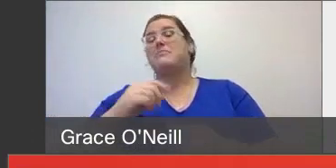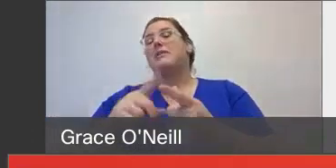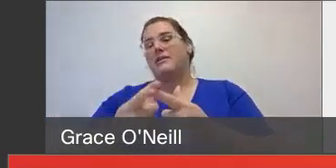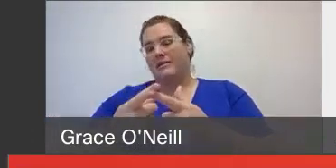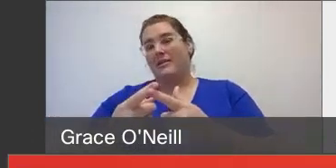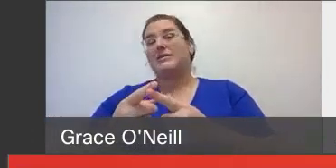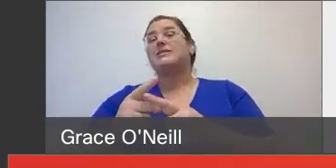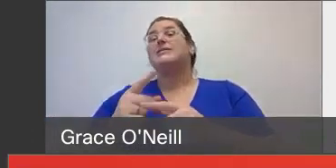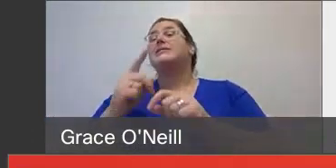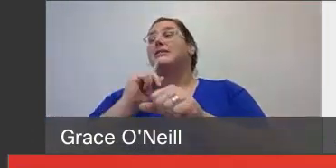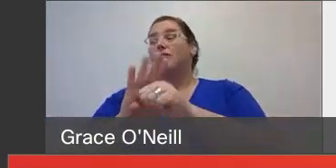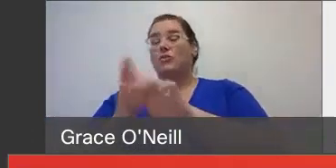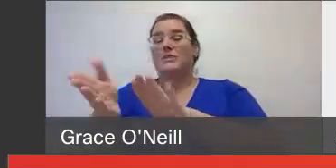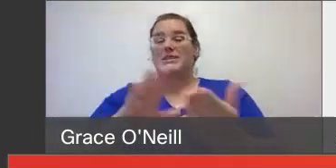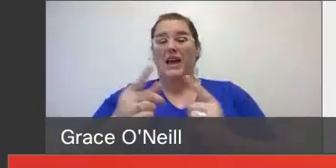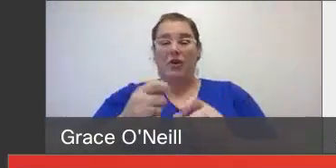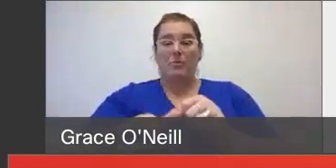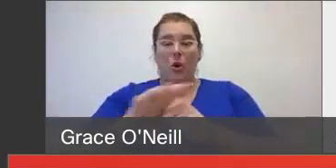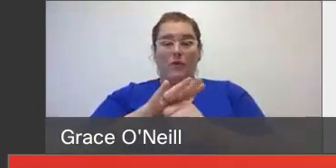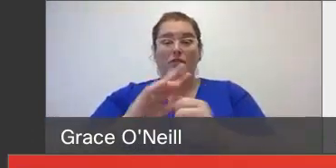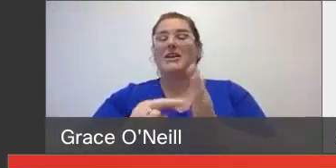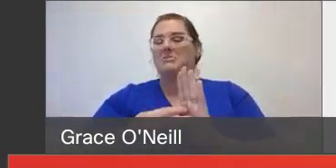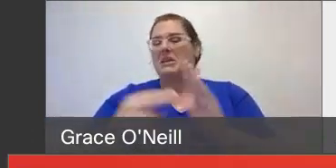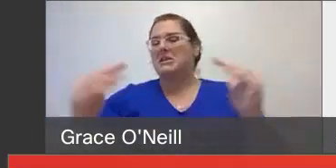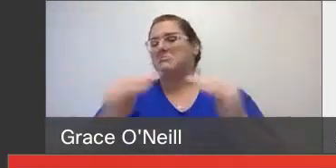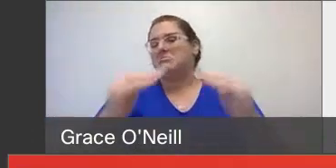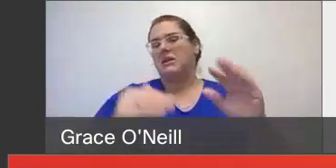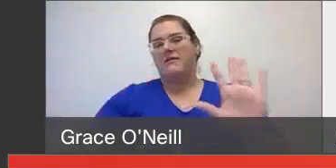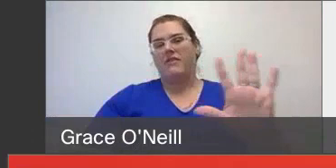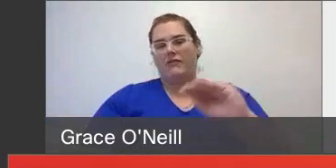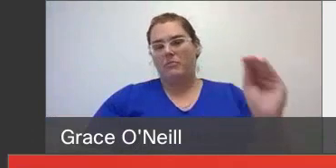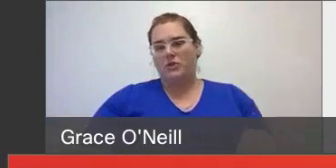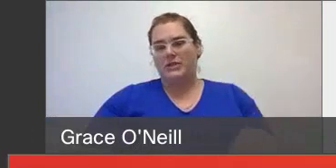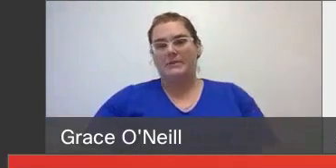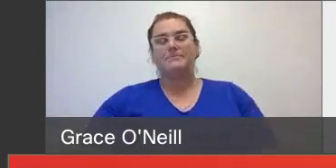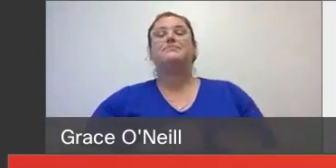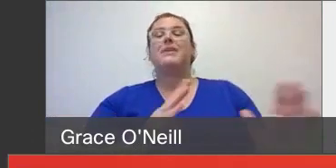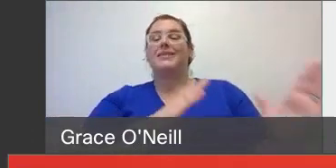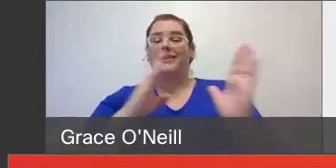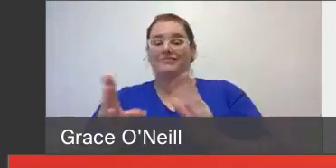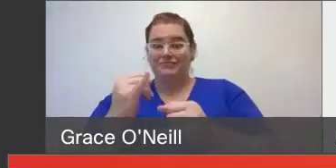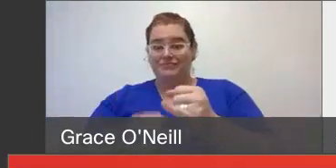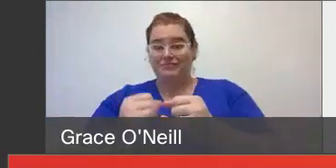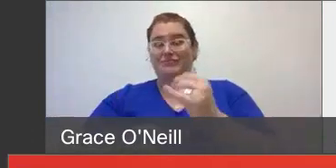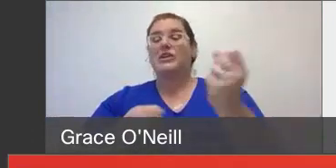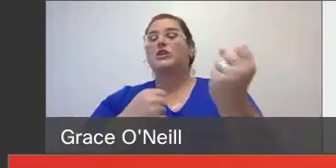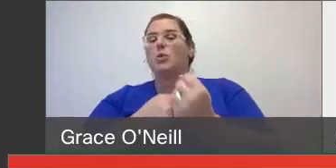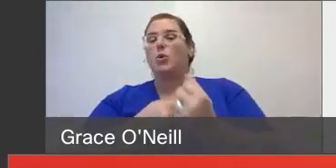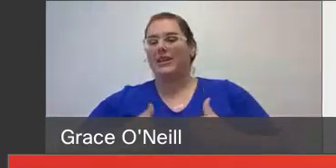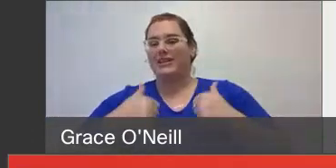about 5%. And then in supported living, where we did have 1 person who